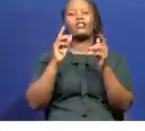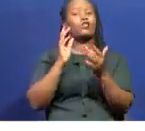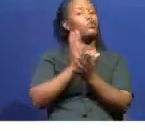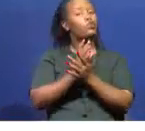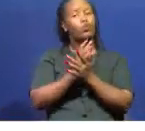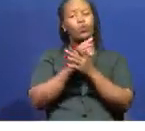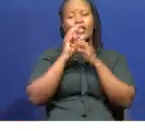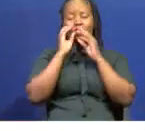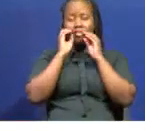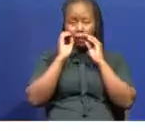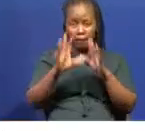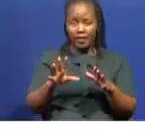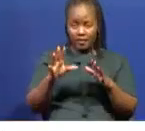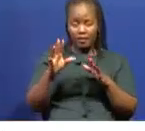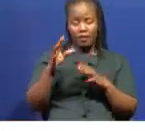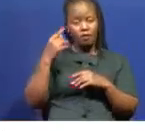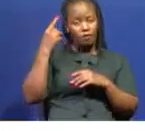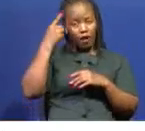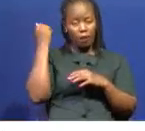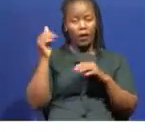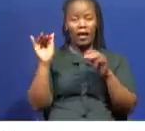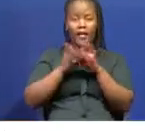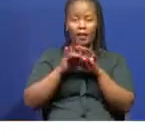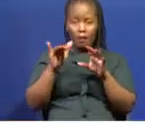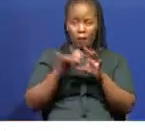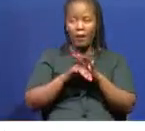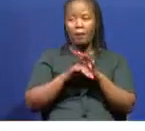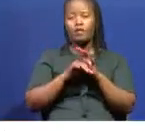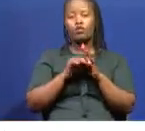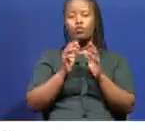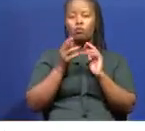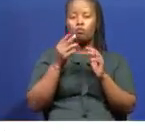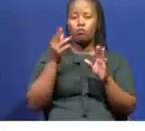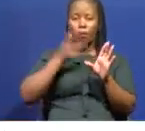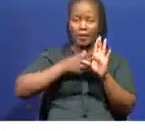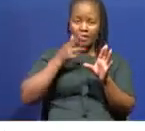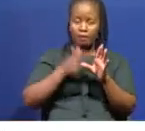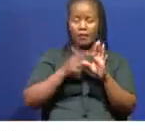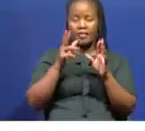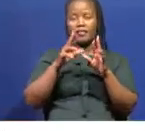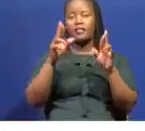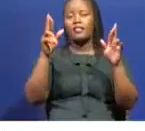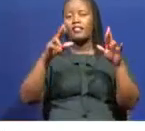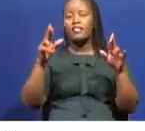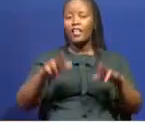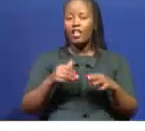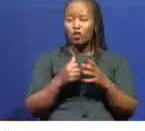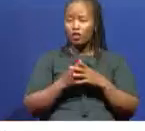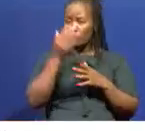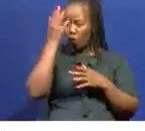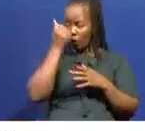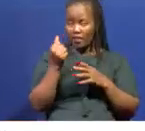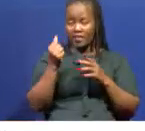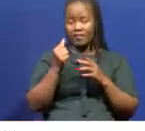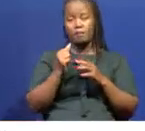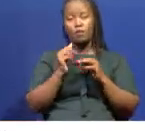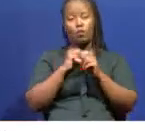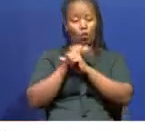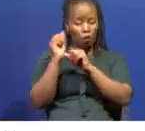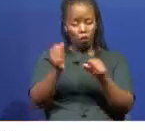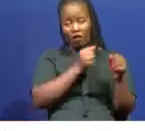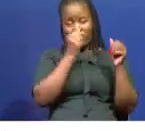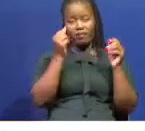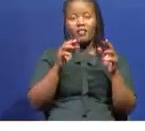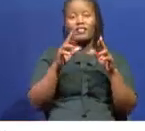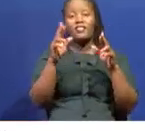blessing for a black golfer to be out there in the big stage, because for golf, the international stage,